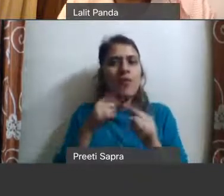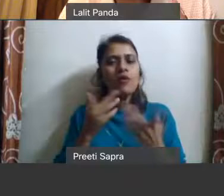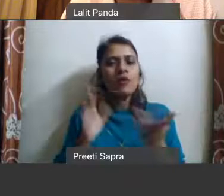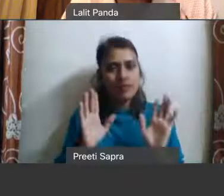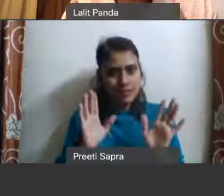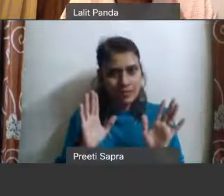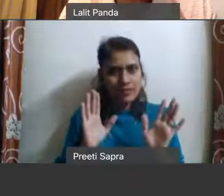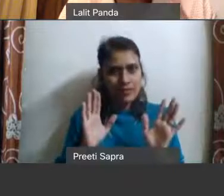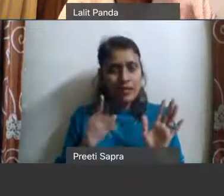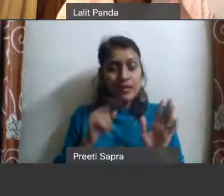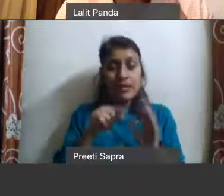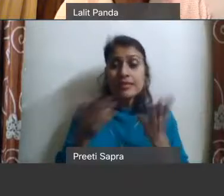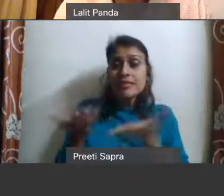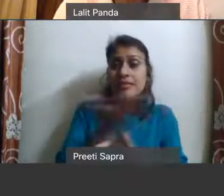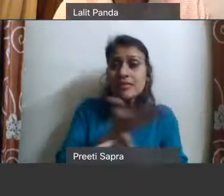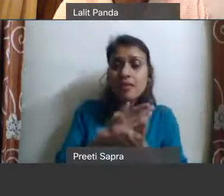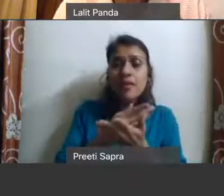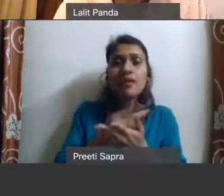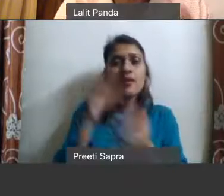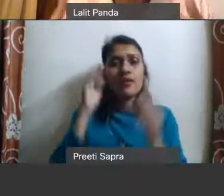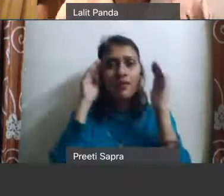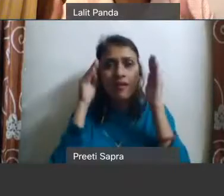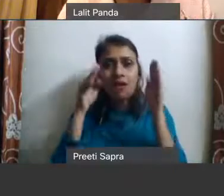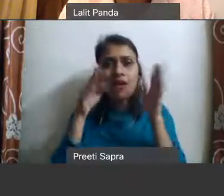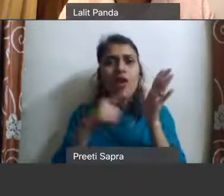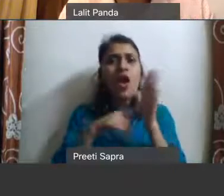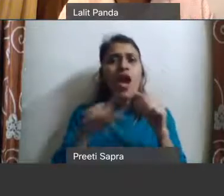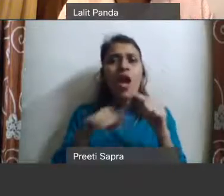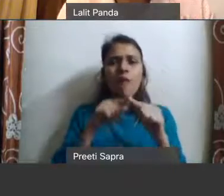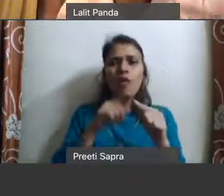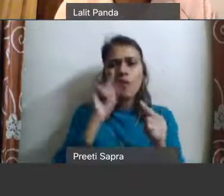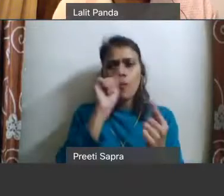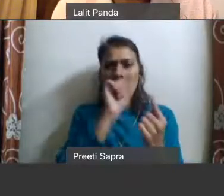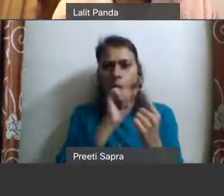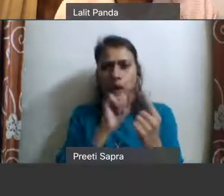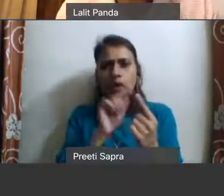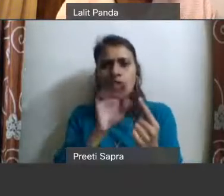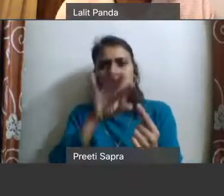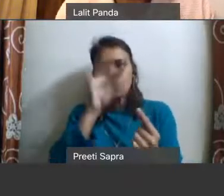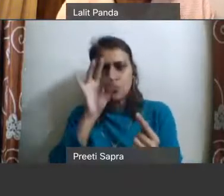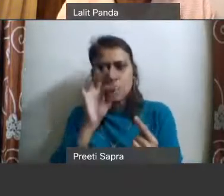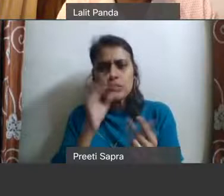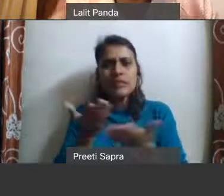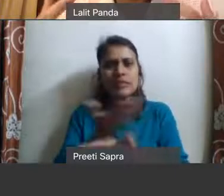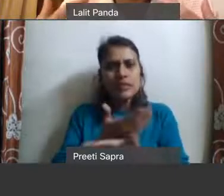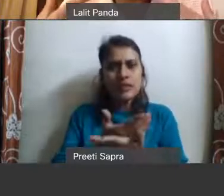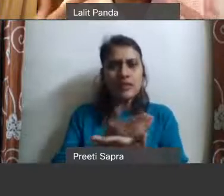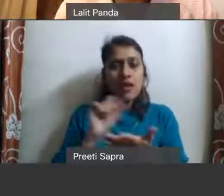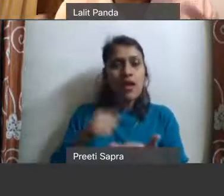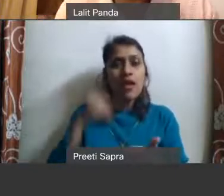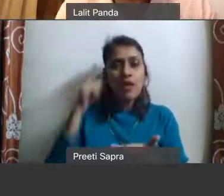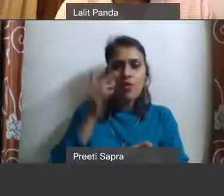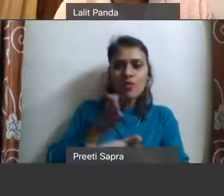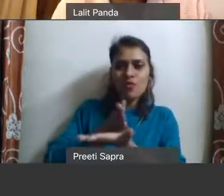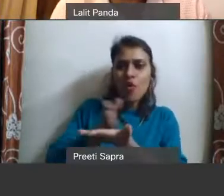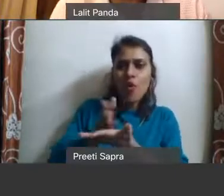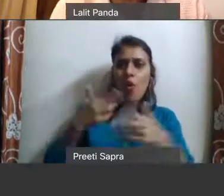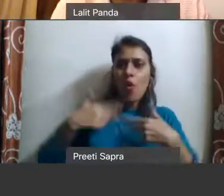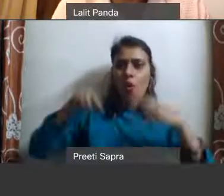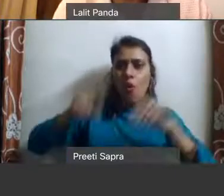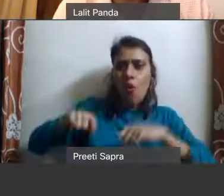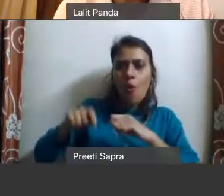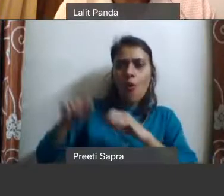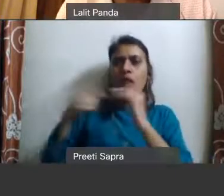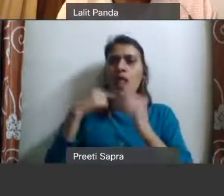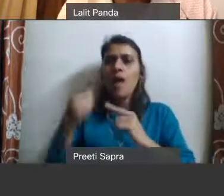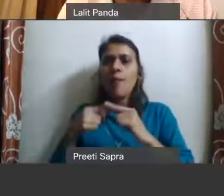terms on which this debate was being had earlier was at a particular point, because I think at least because of the way our courts have dealt with questions of